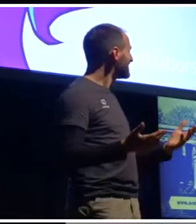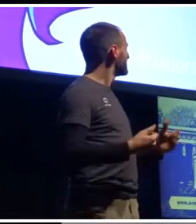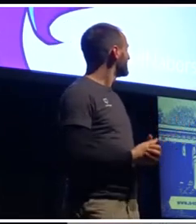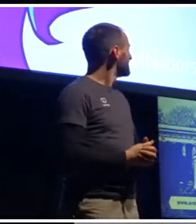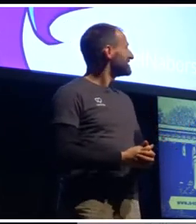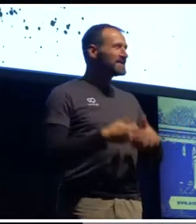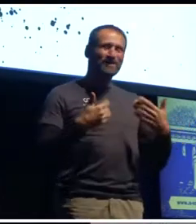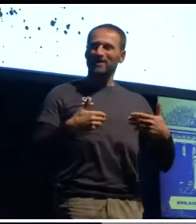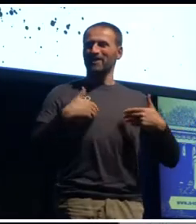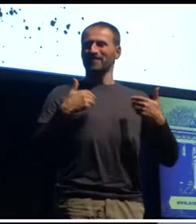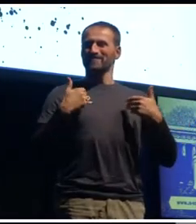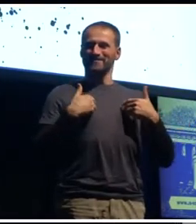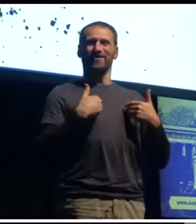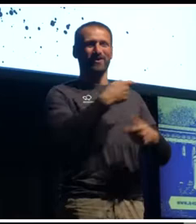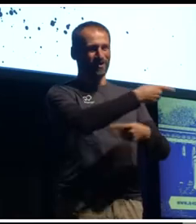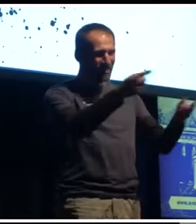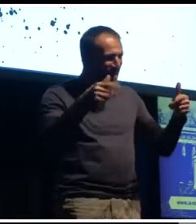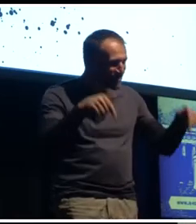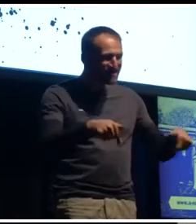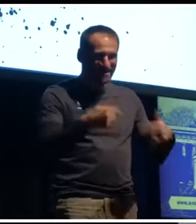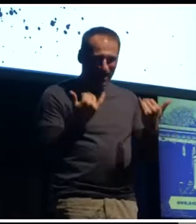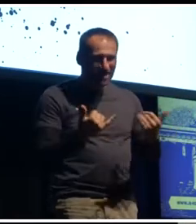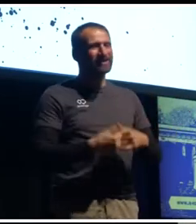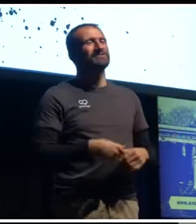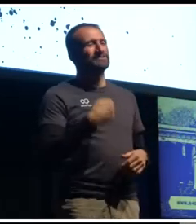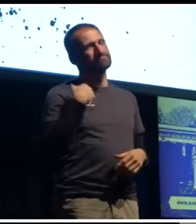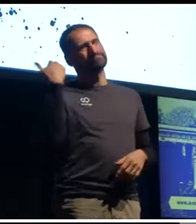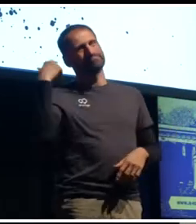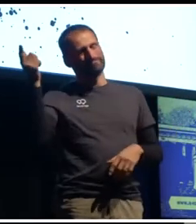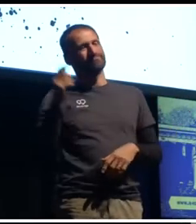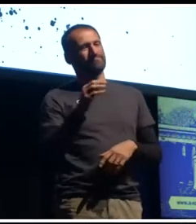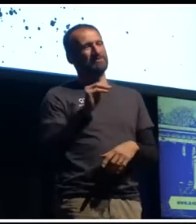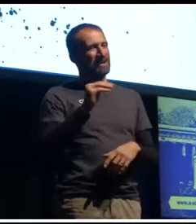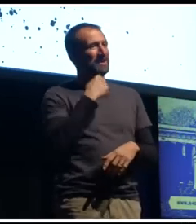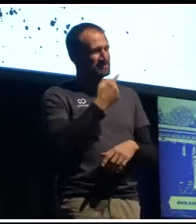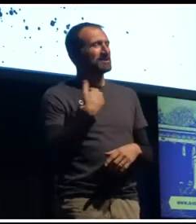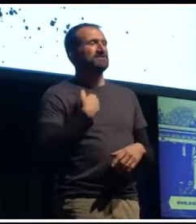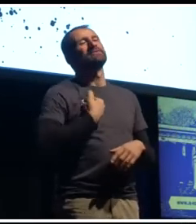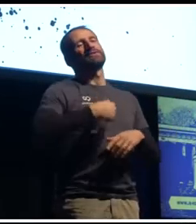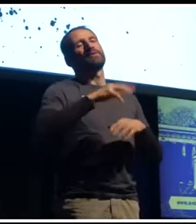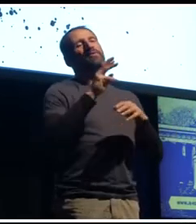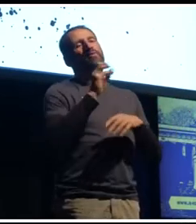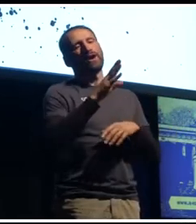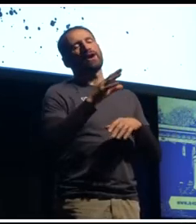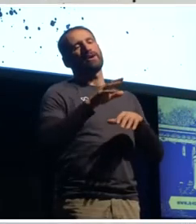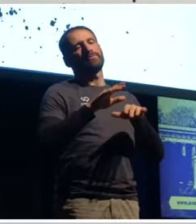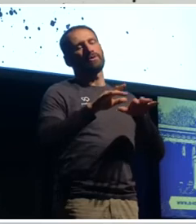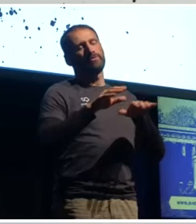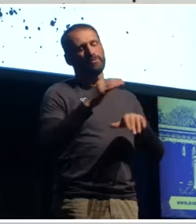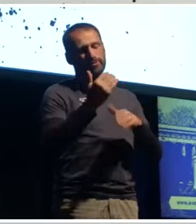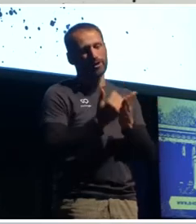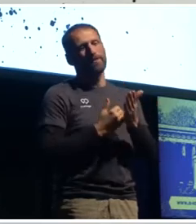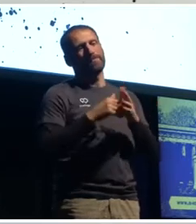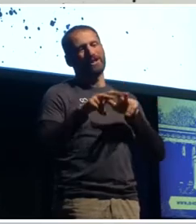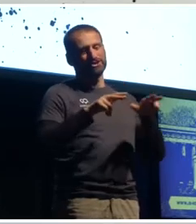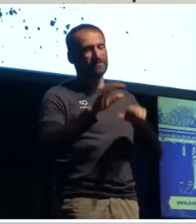So glad you could all be here today. I am, as Matthias says, program manager on Microsoft's web platform team. I work on everyone's